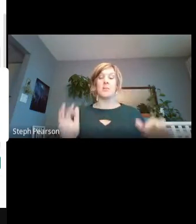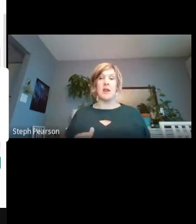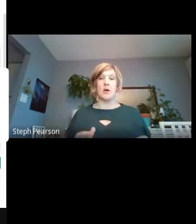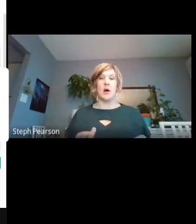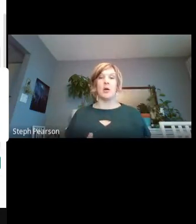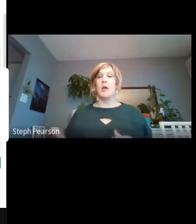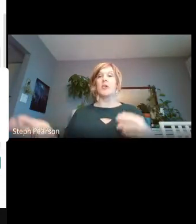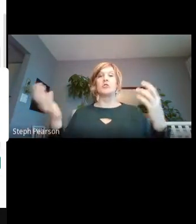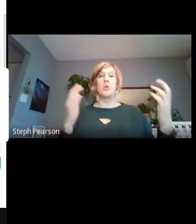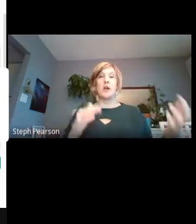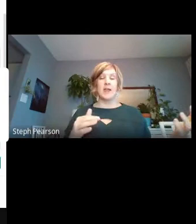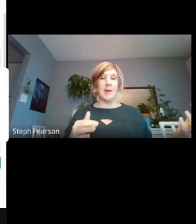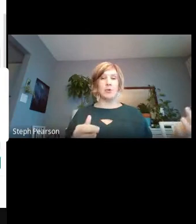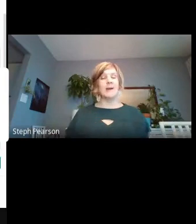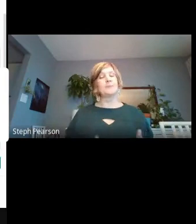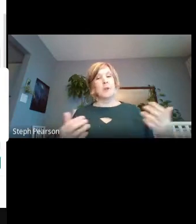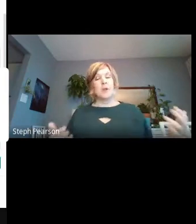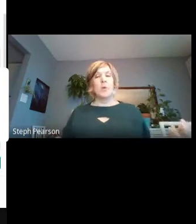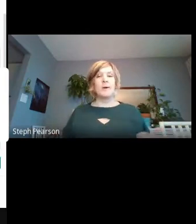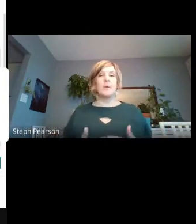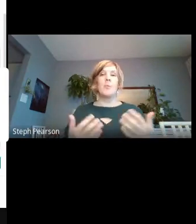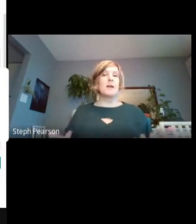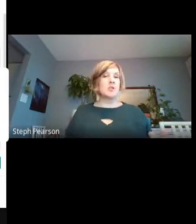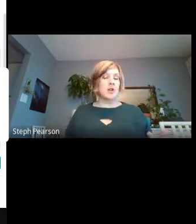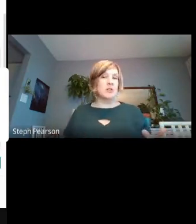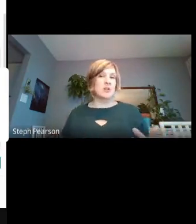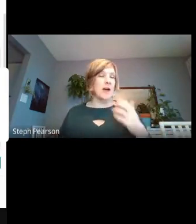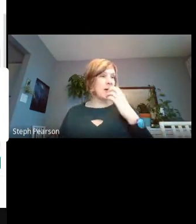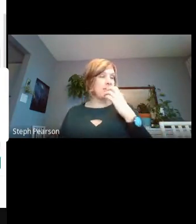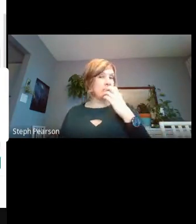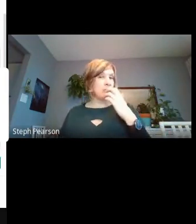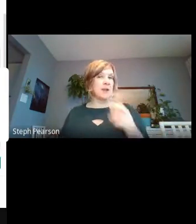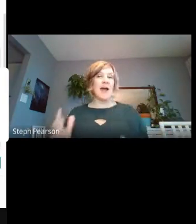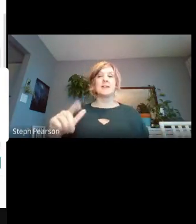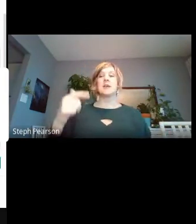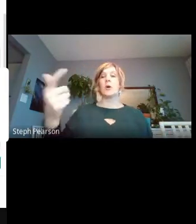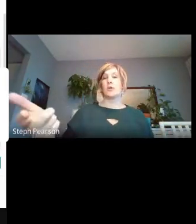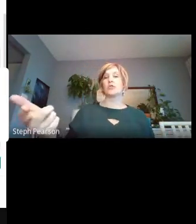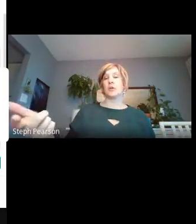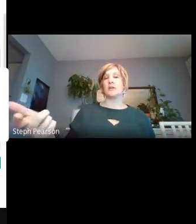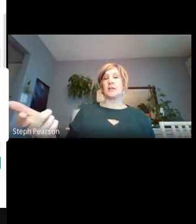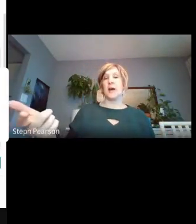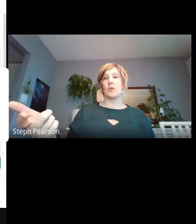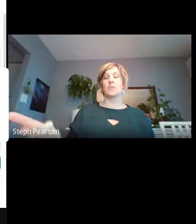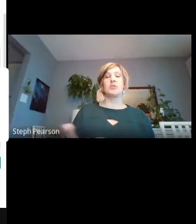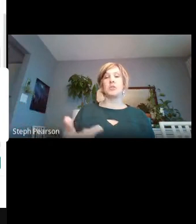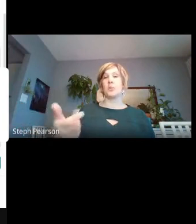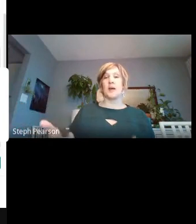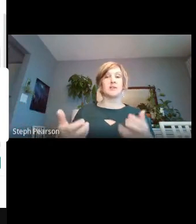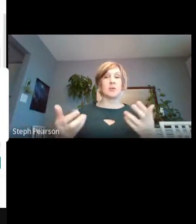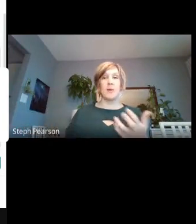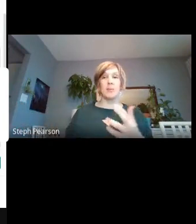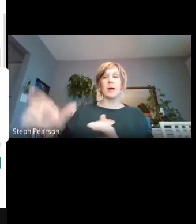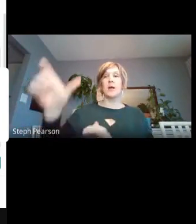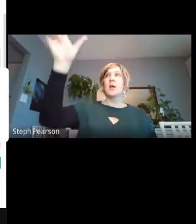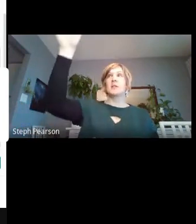in the main call there's no way to capture that well my suggestion to that my fix would be asking one of those students in that room to do their